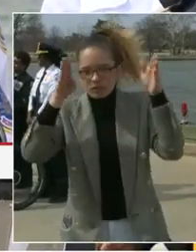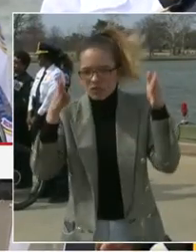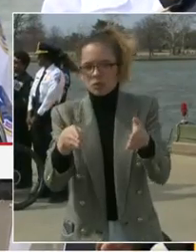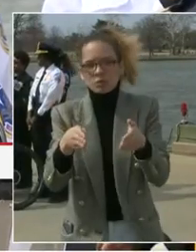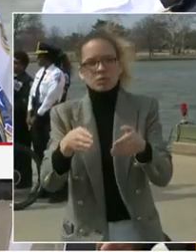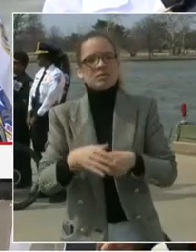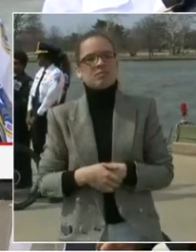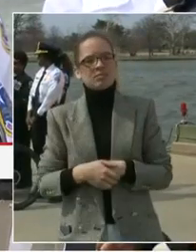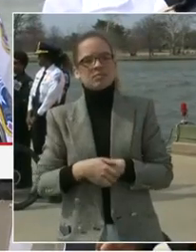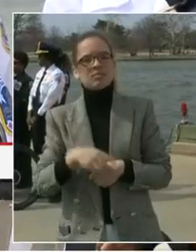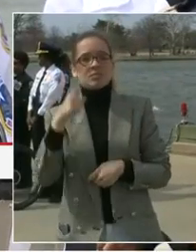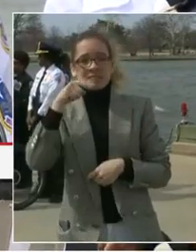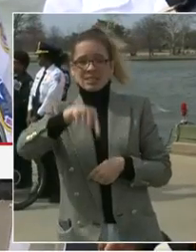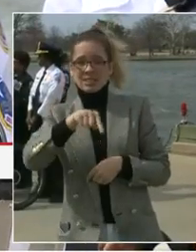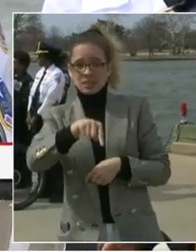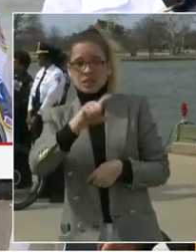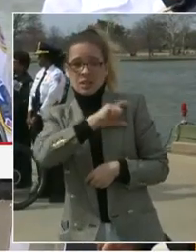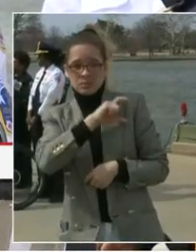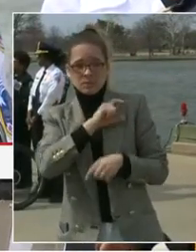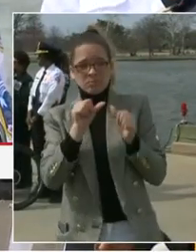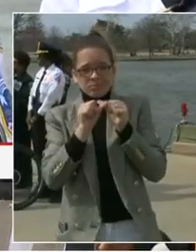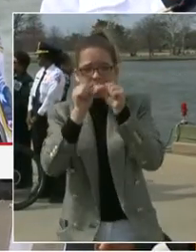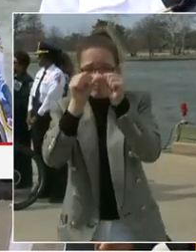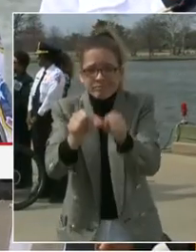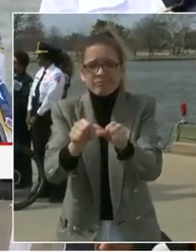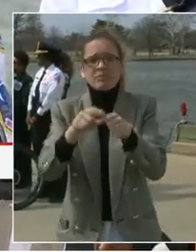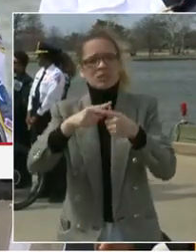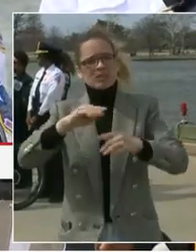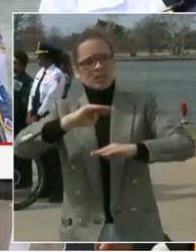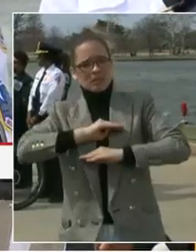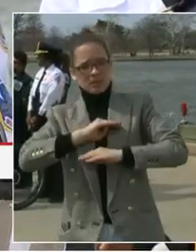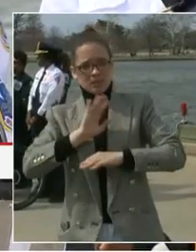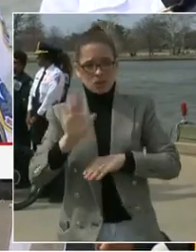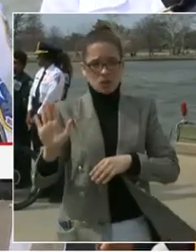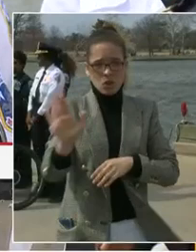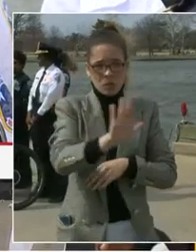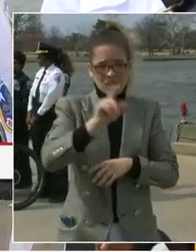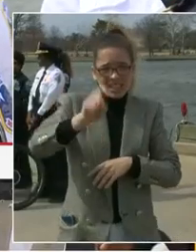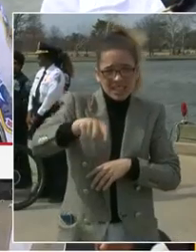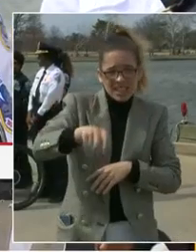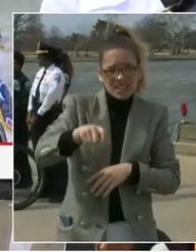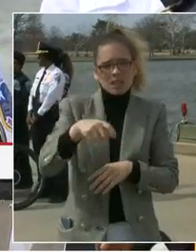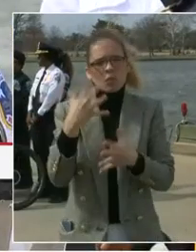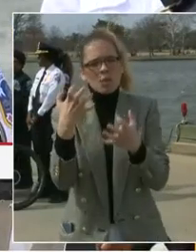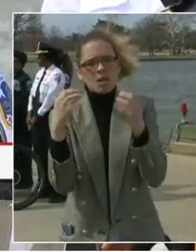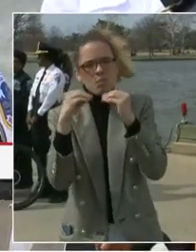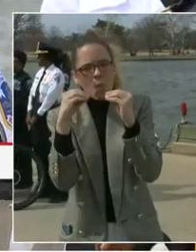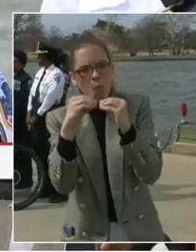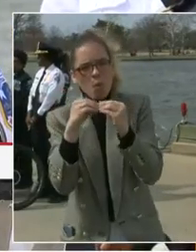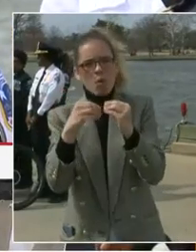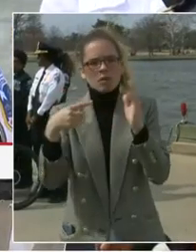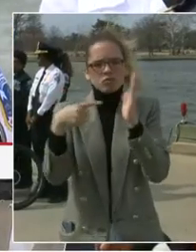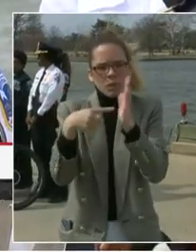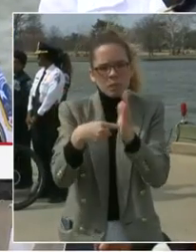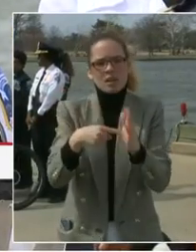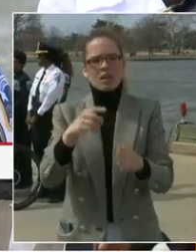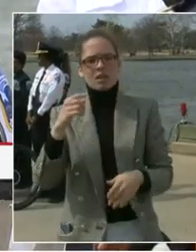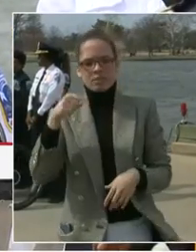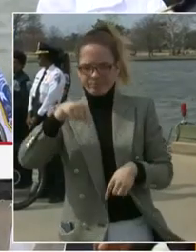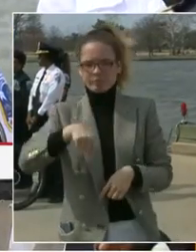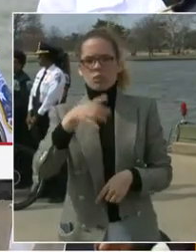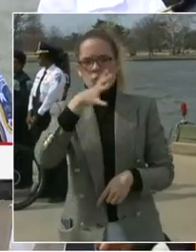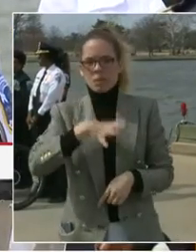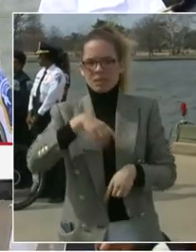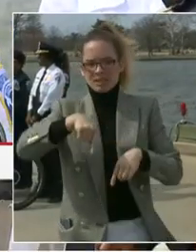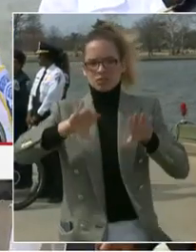continue evolving to meet the needs of our community, greater representation of women in our ranks is essential. Research and our own experiences